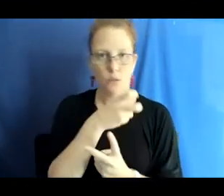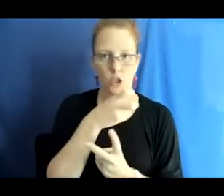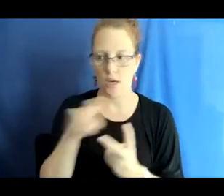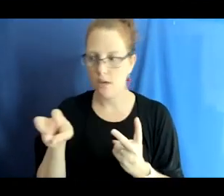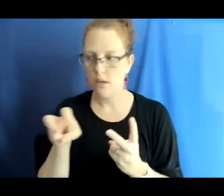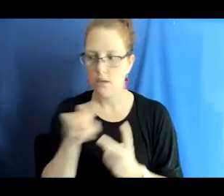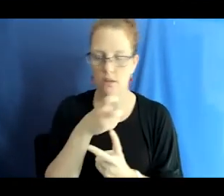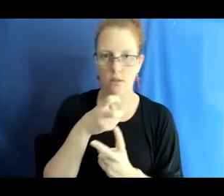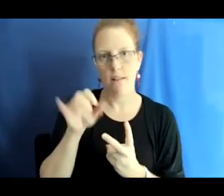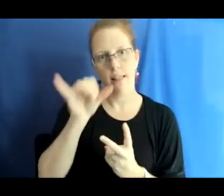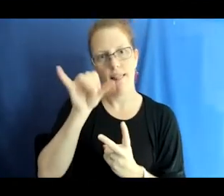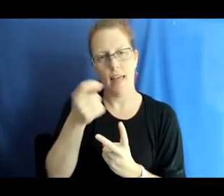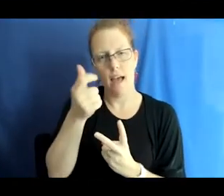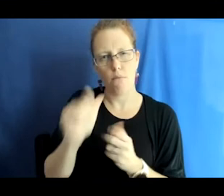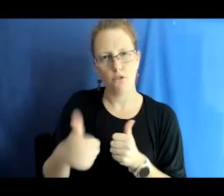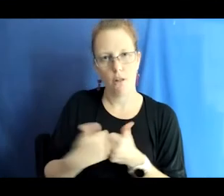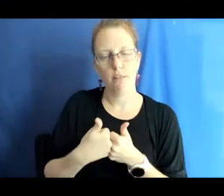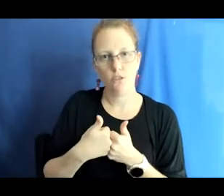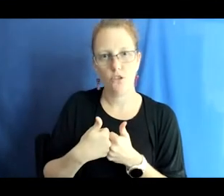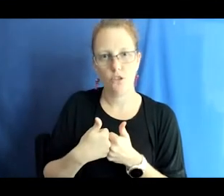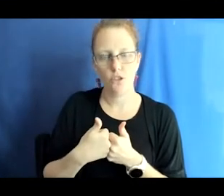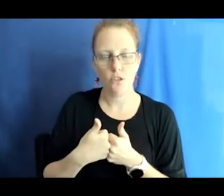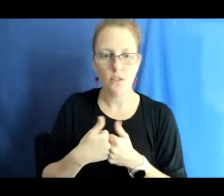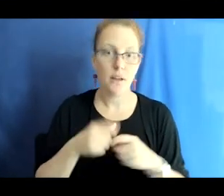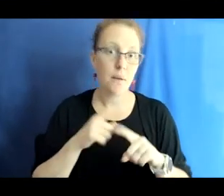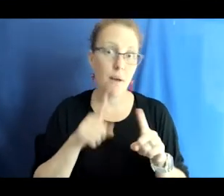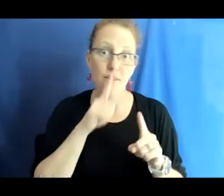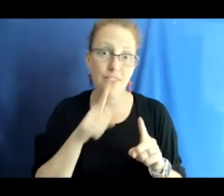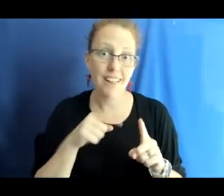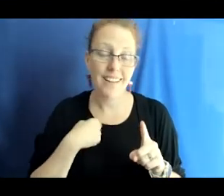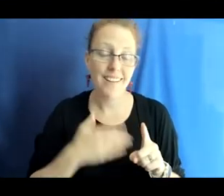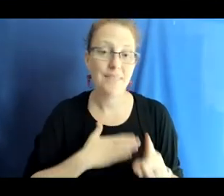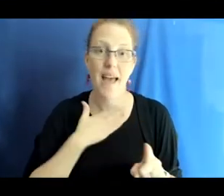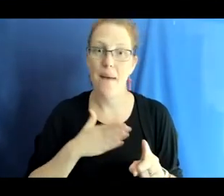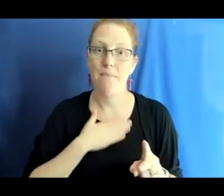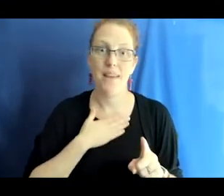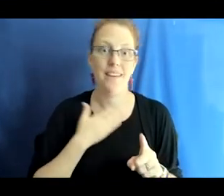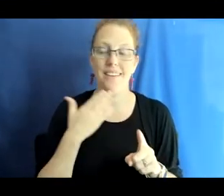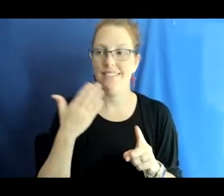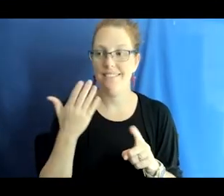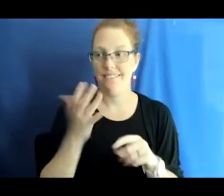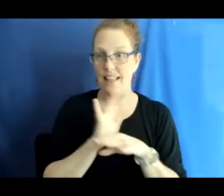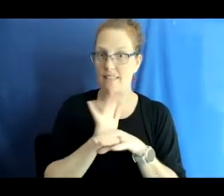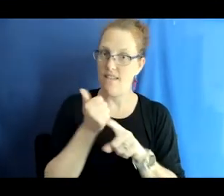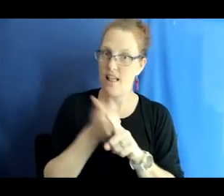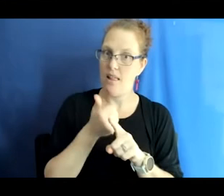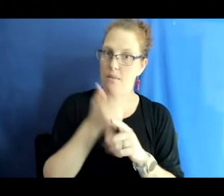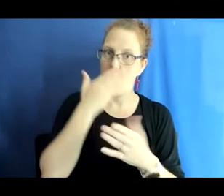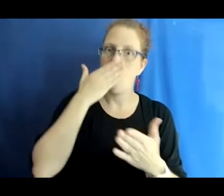but I'm really I'm just so happy that it went well and that we like ended like the last